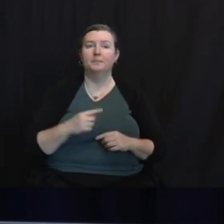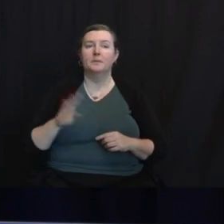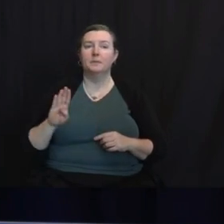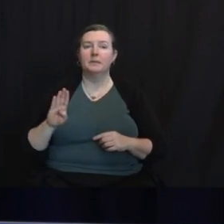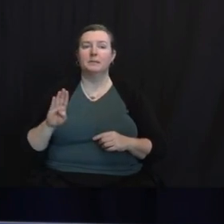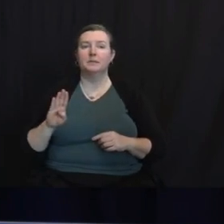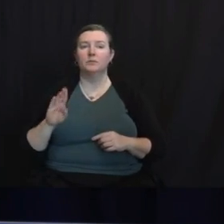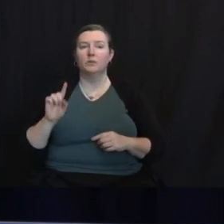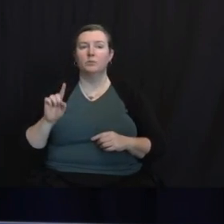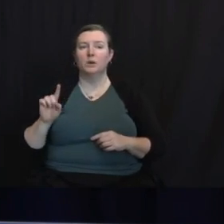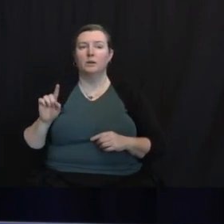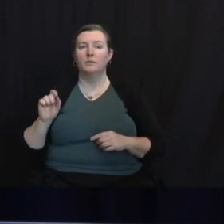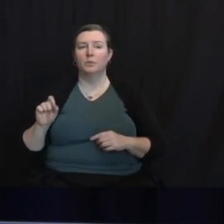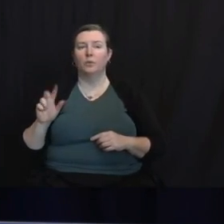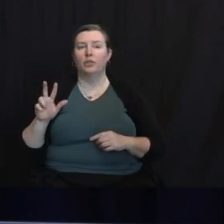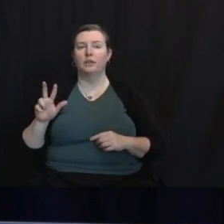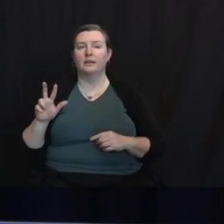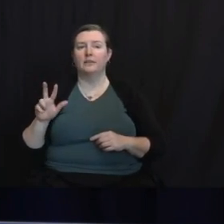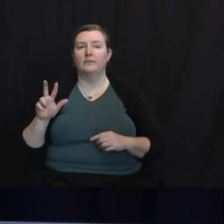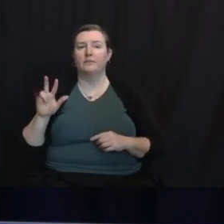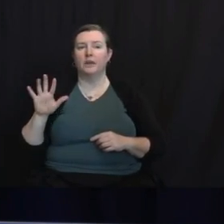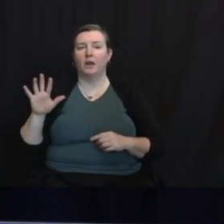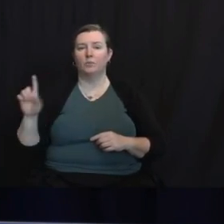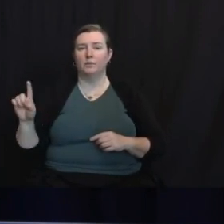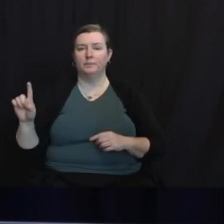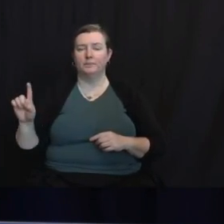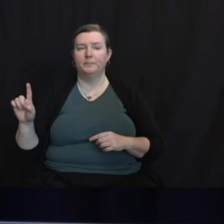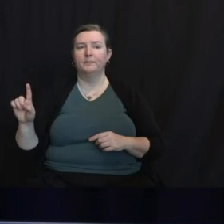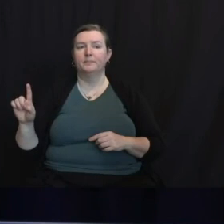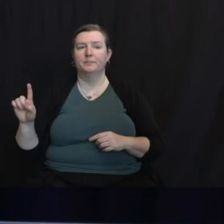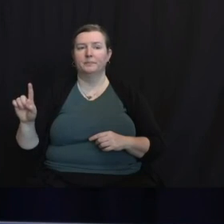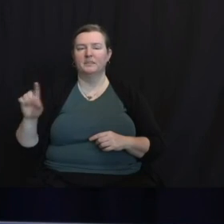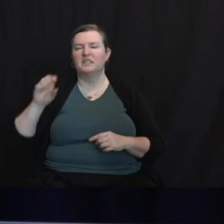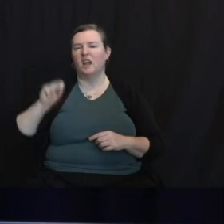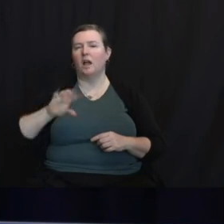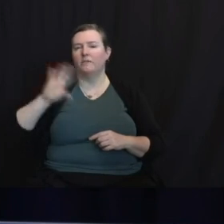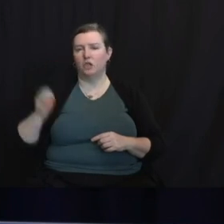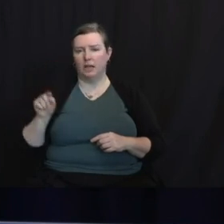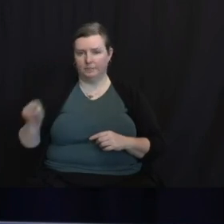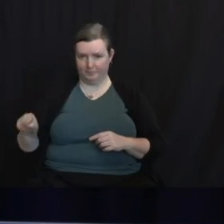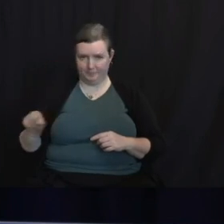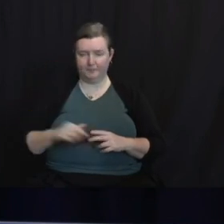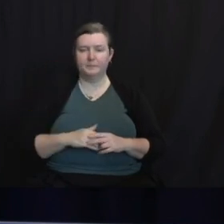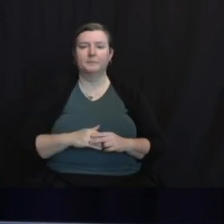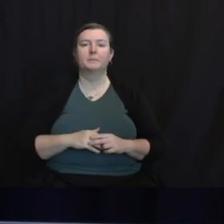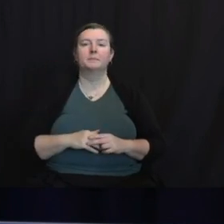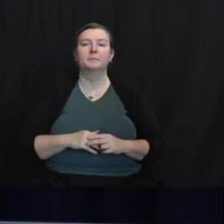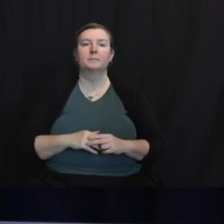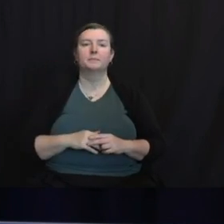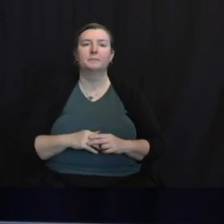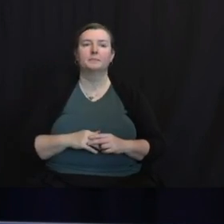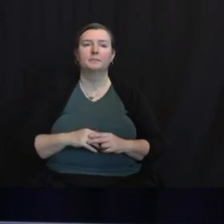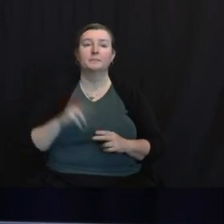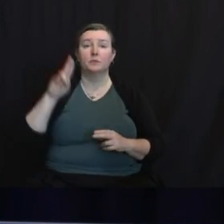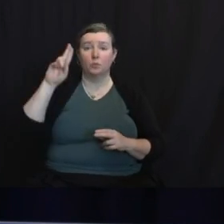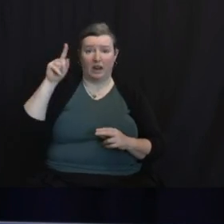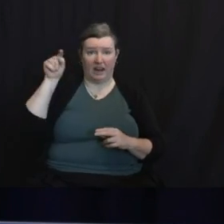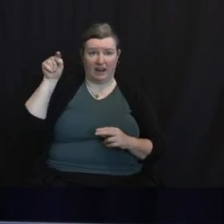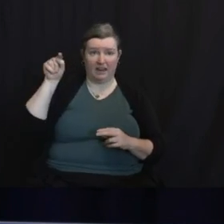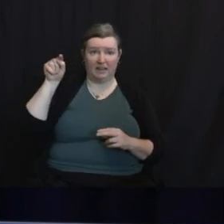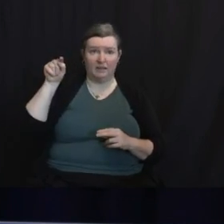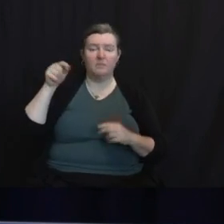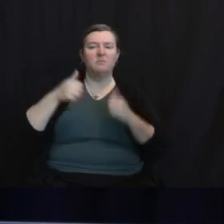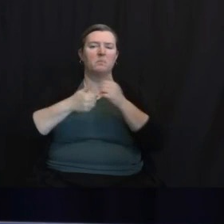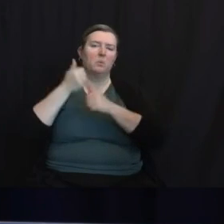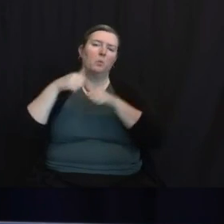B1.351 South African variant. The UK variant is the most common variant